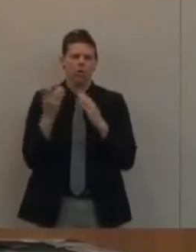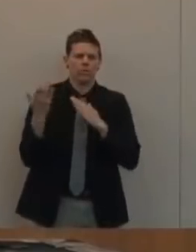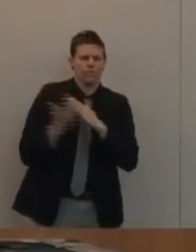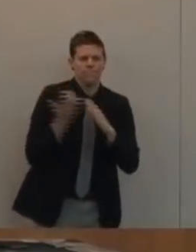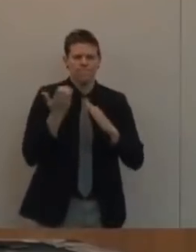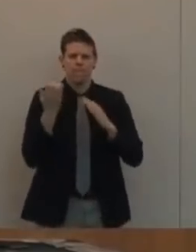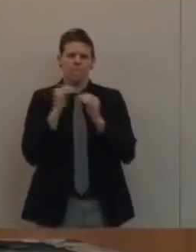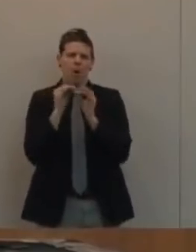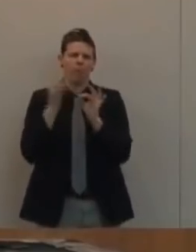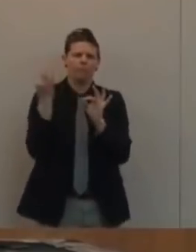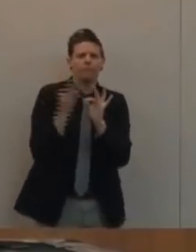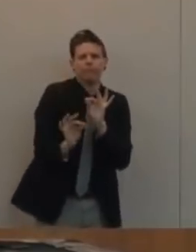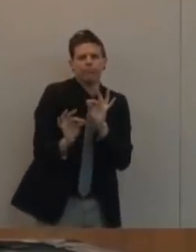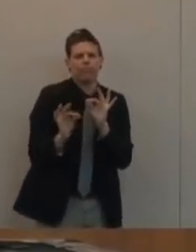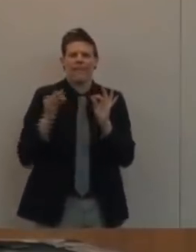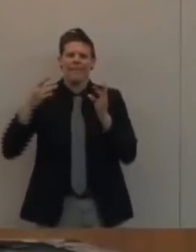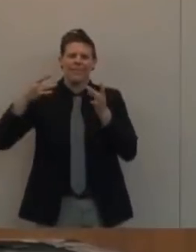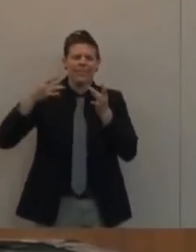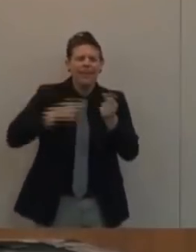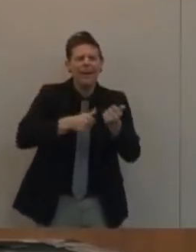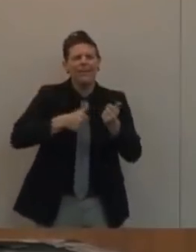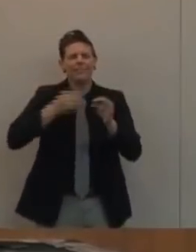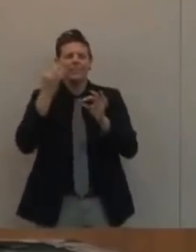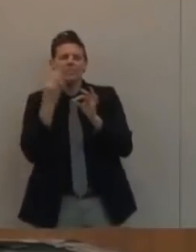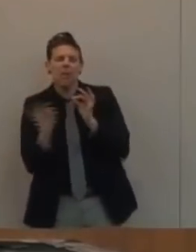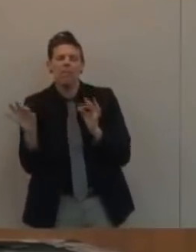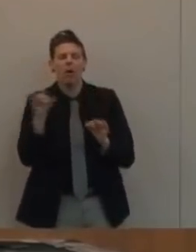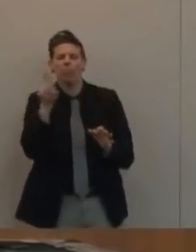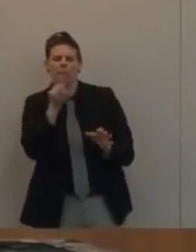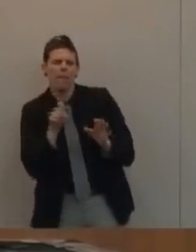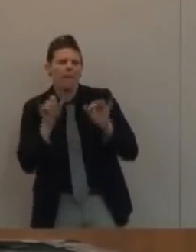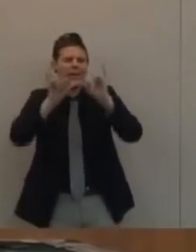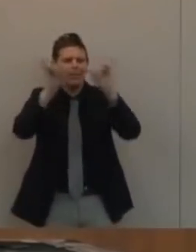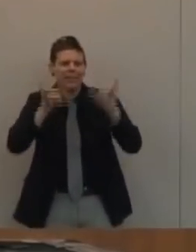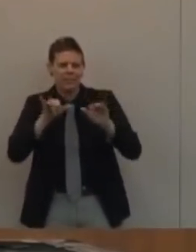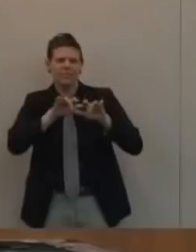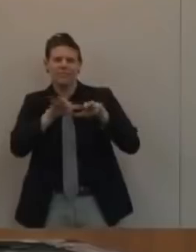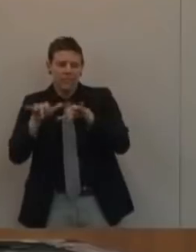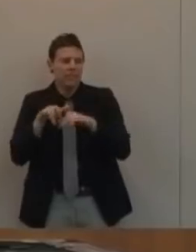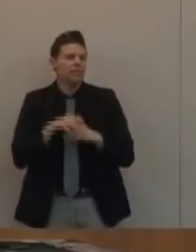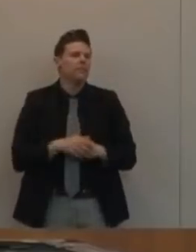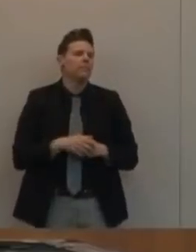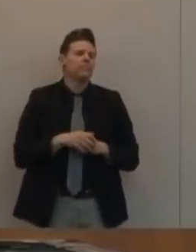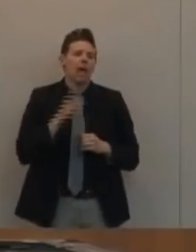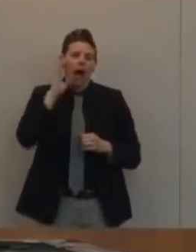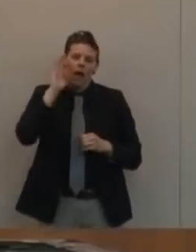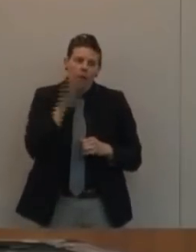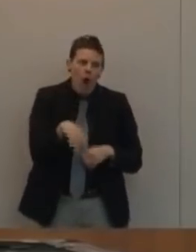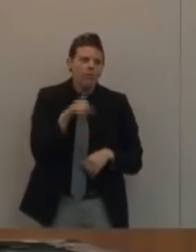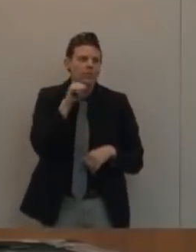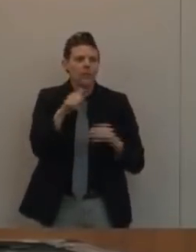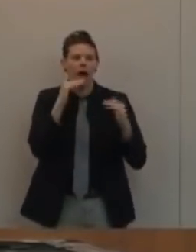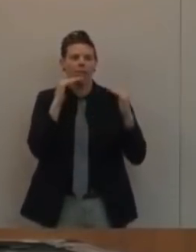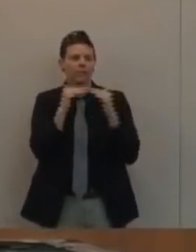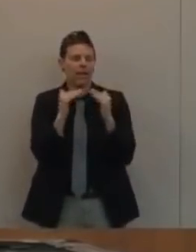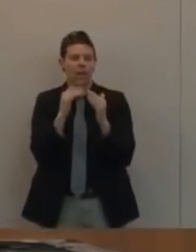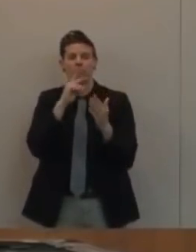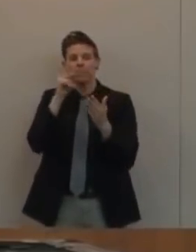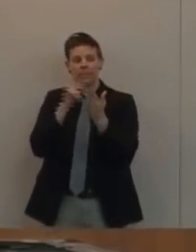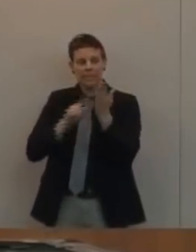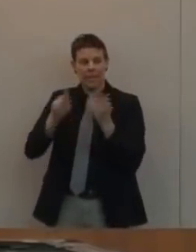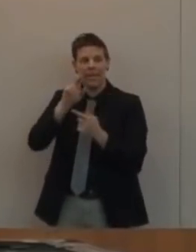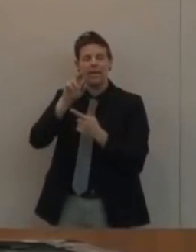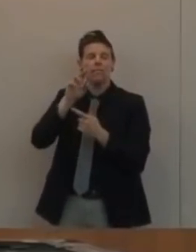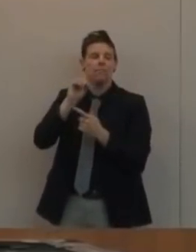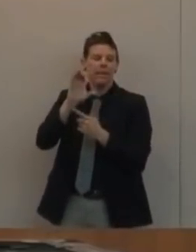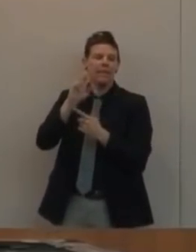and user-friendly. So I appreciate that question. So again, this is really unfair. Secretary McCamley, if you're watching, you have to do